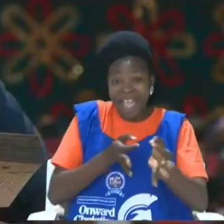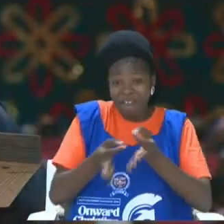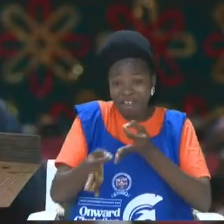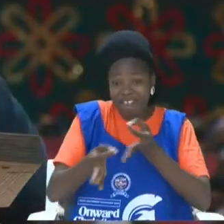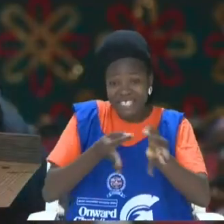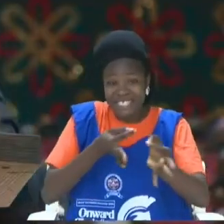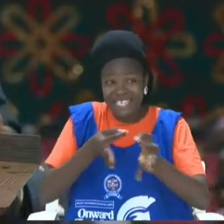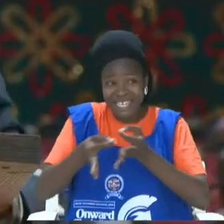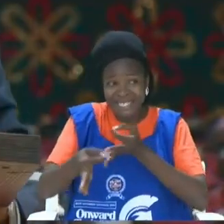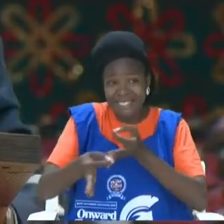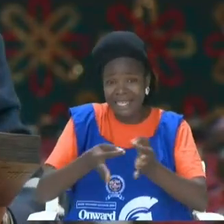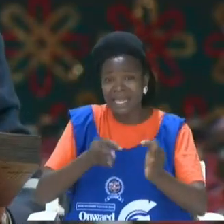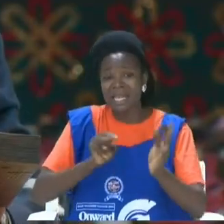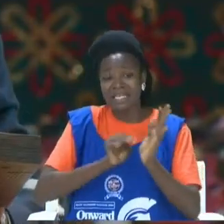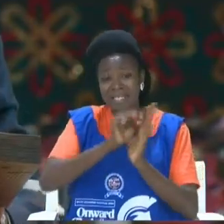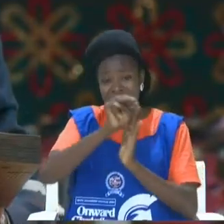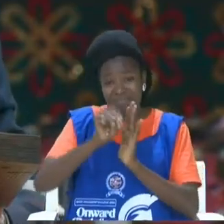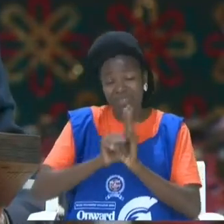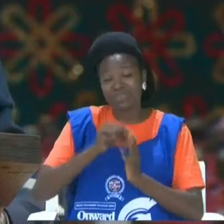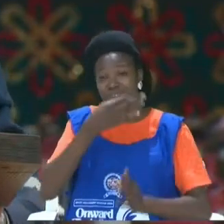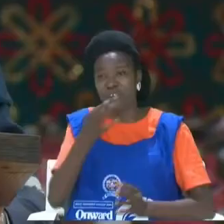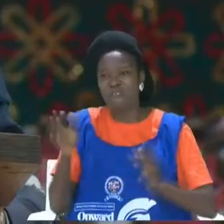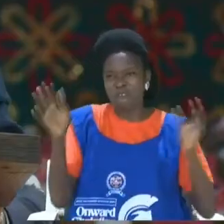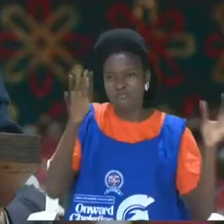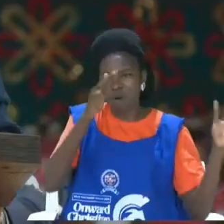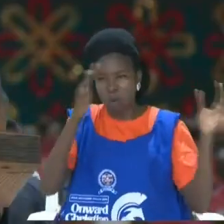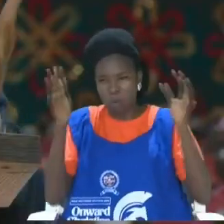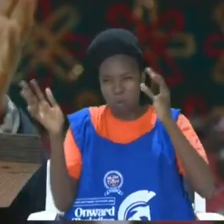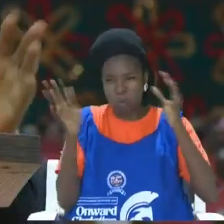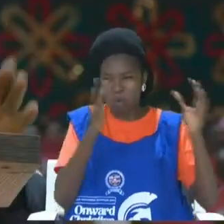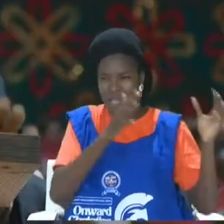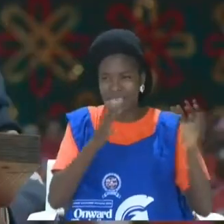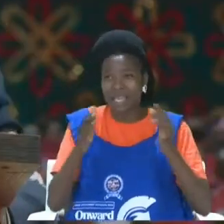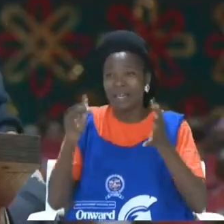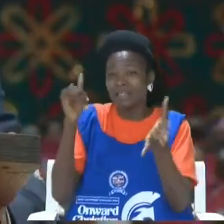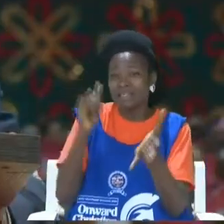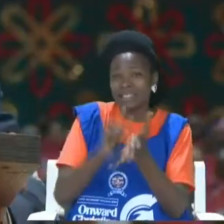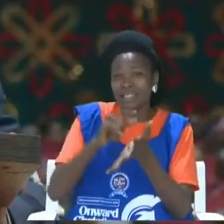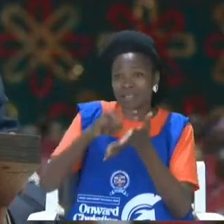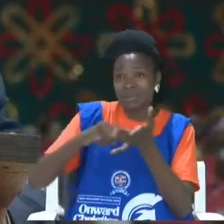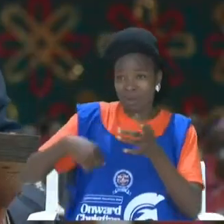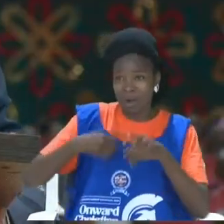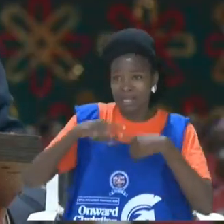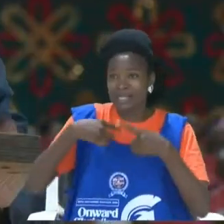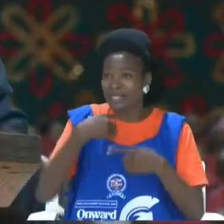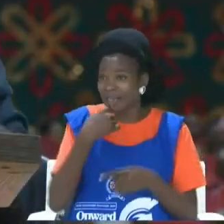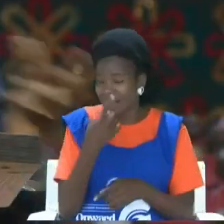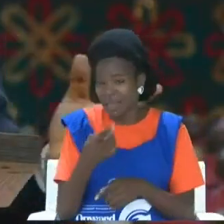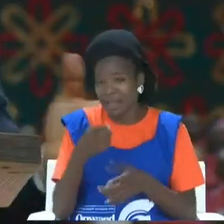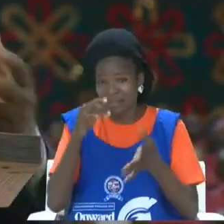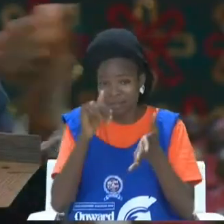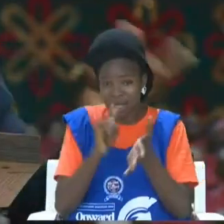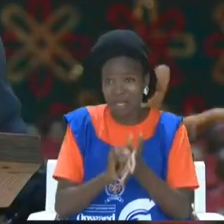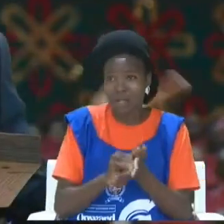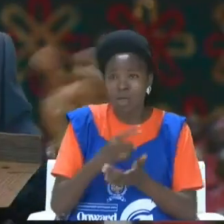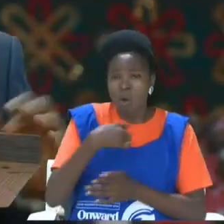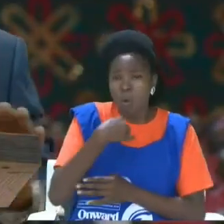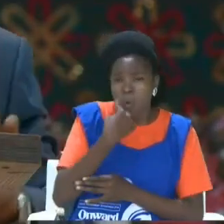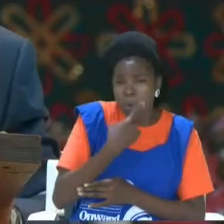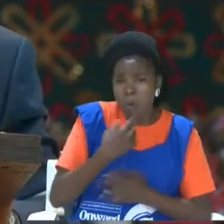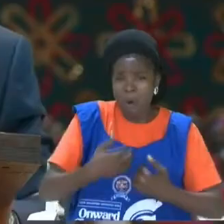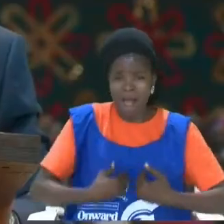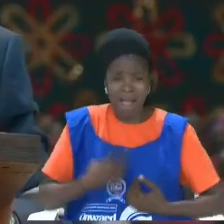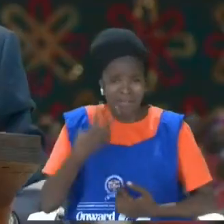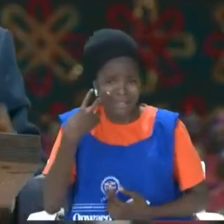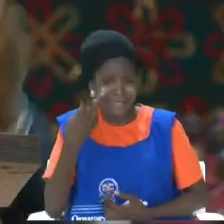emphasizing the mystery of the wind. That nursery rhyme says, who has seen the